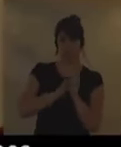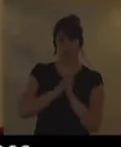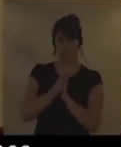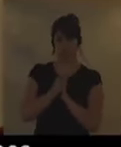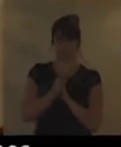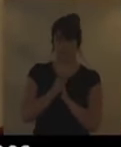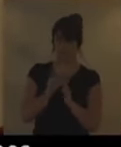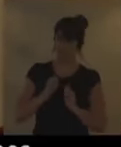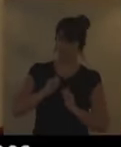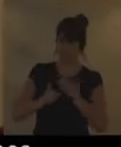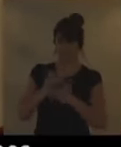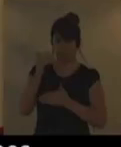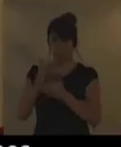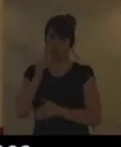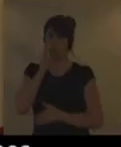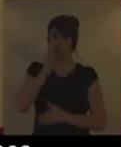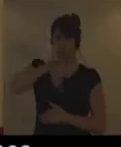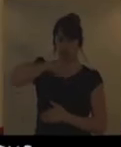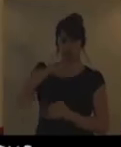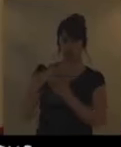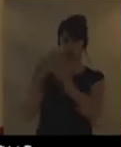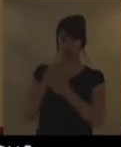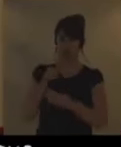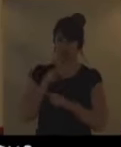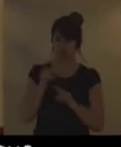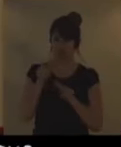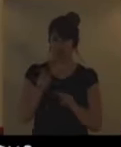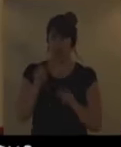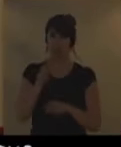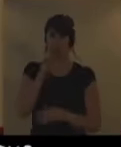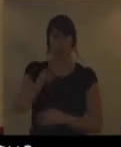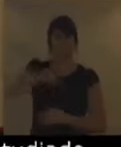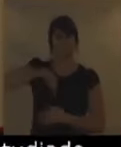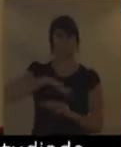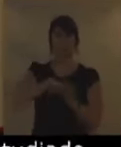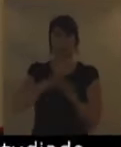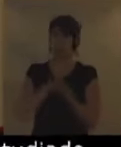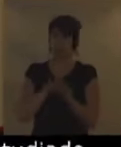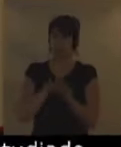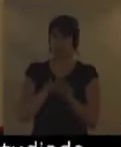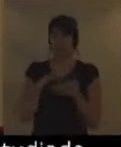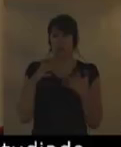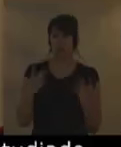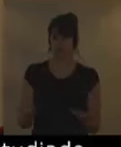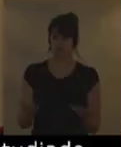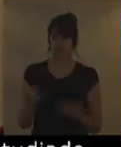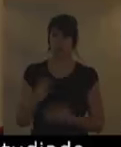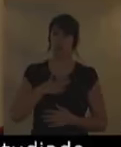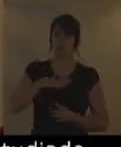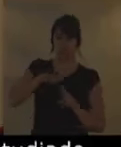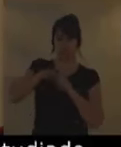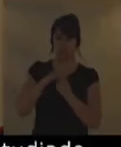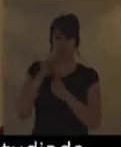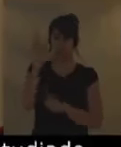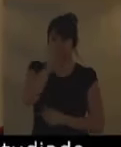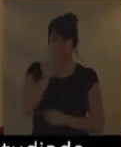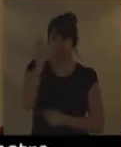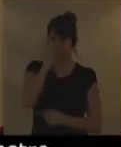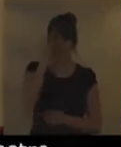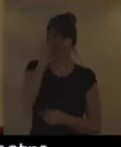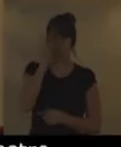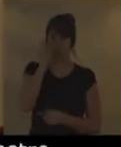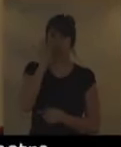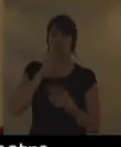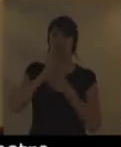So we are going to talk about our theoretical frameworks according to the following